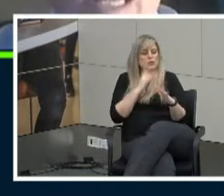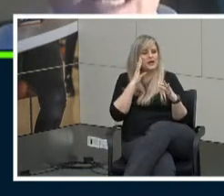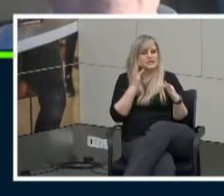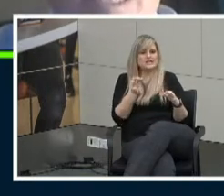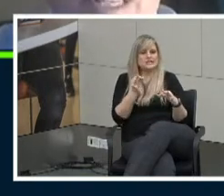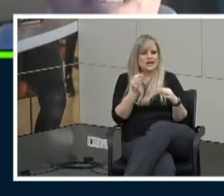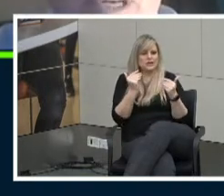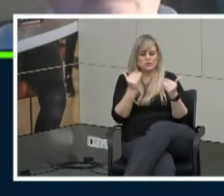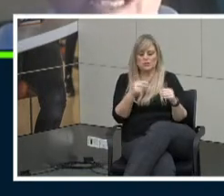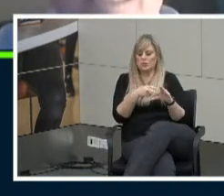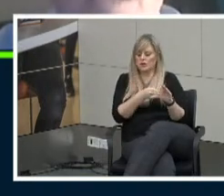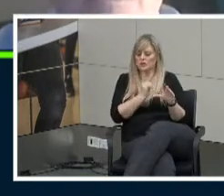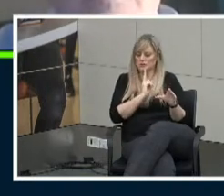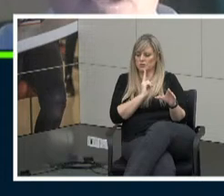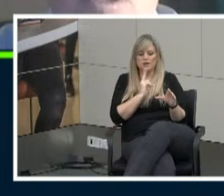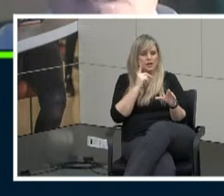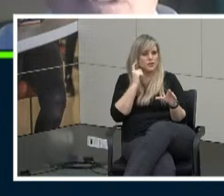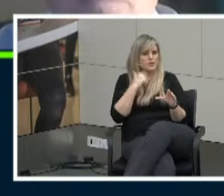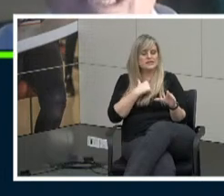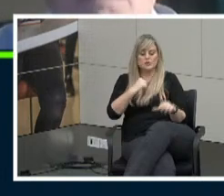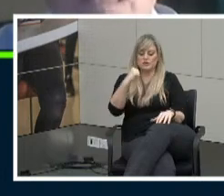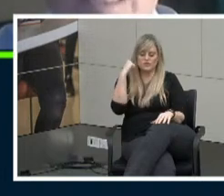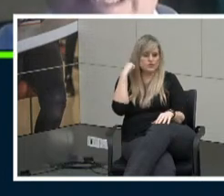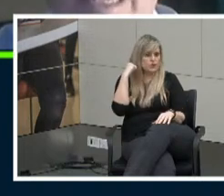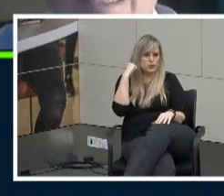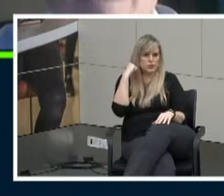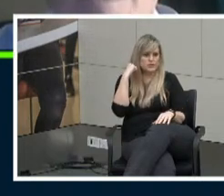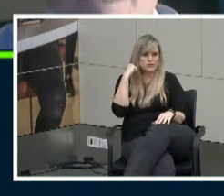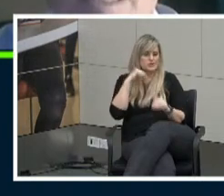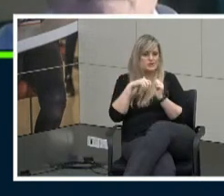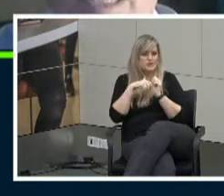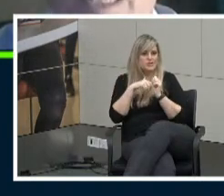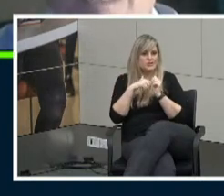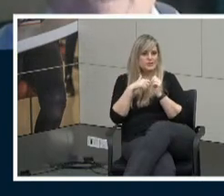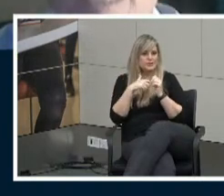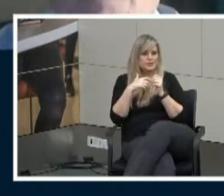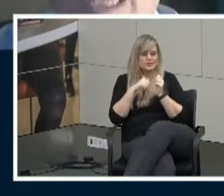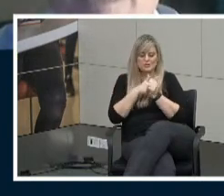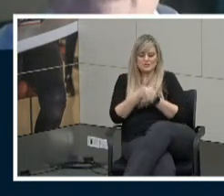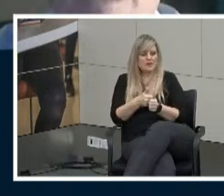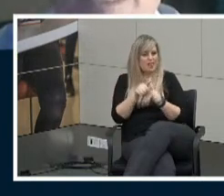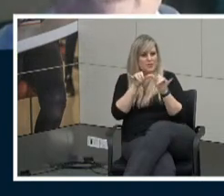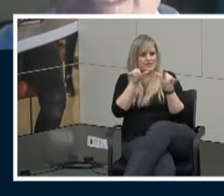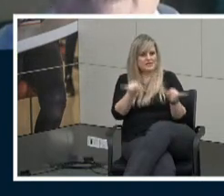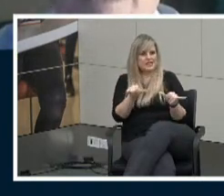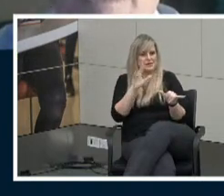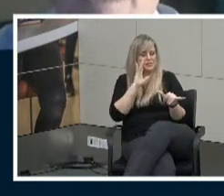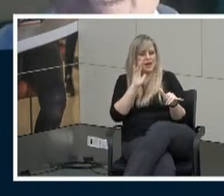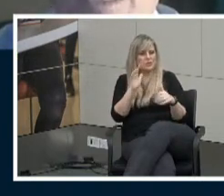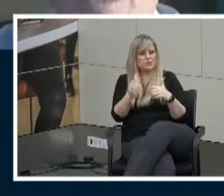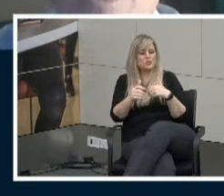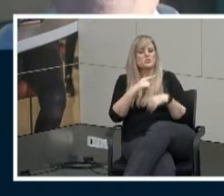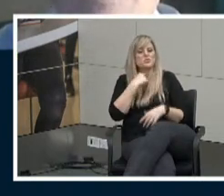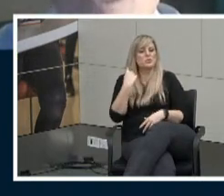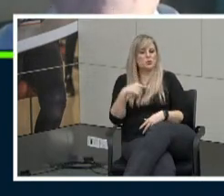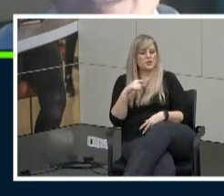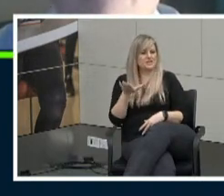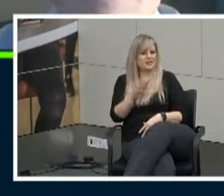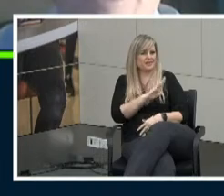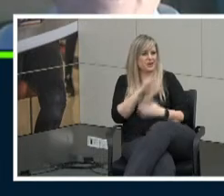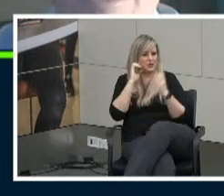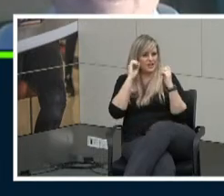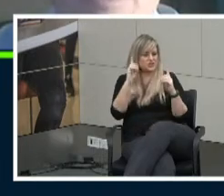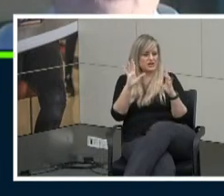decision to leave the district because I refuse to be complicit in a system that jeopardizes their education you will